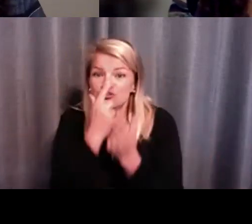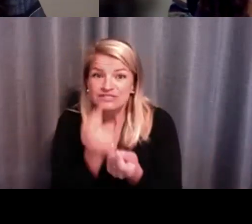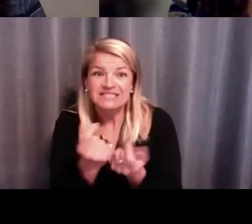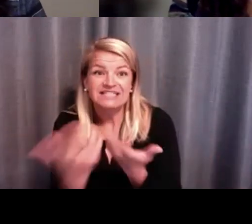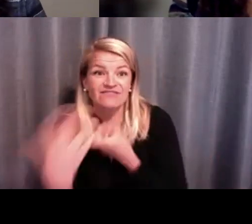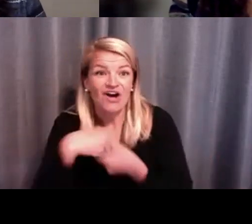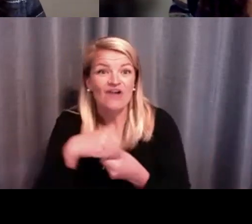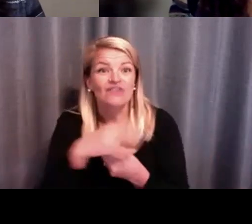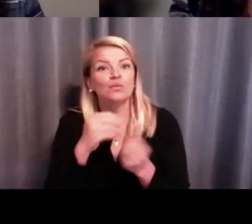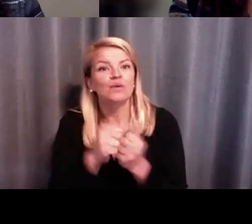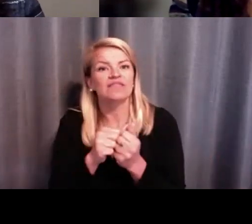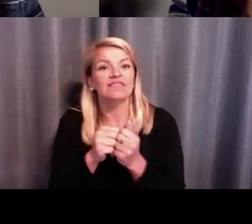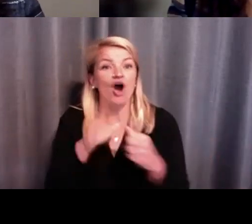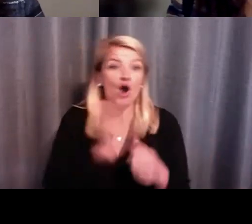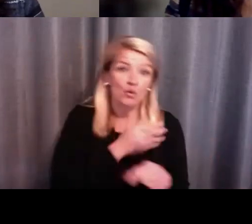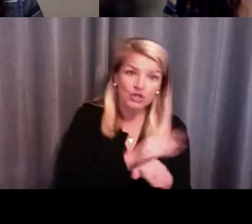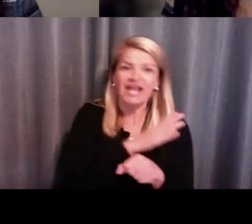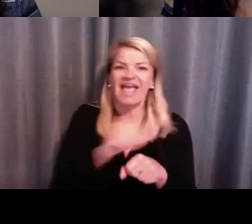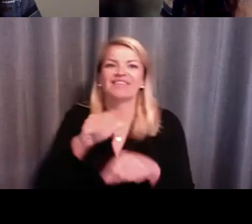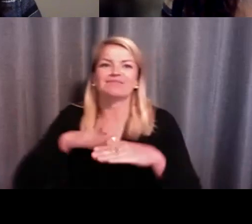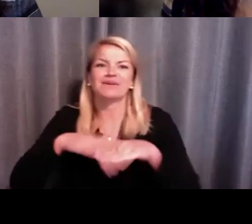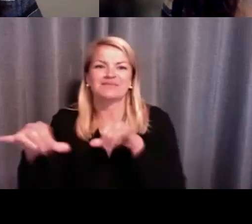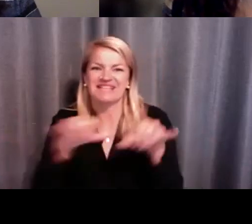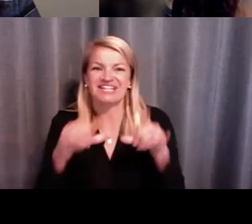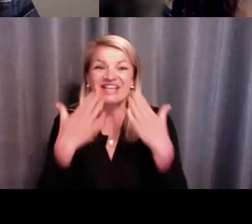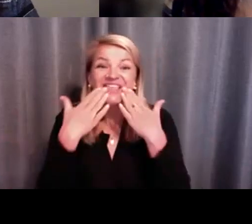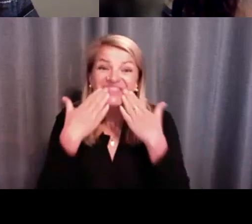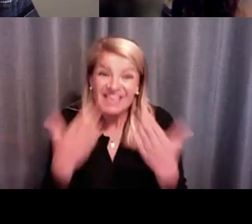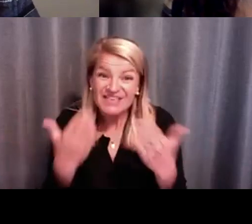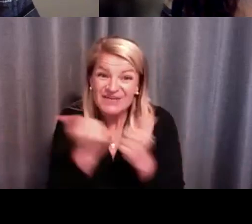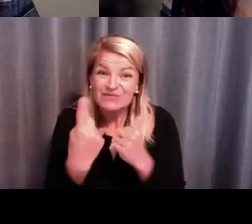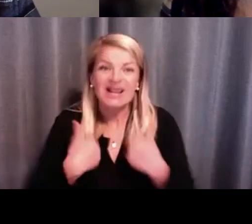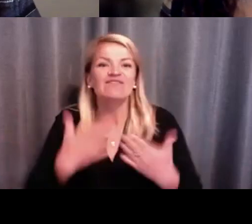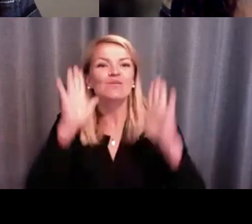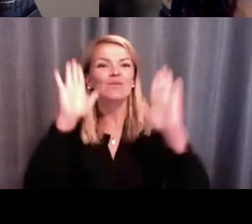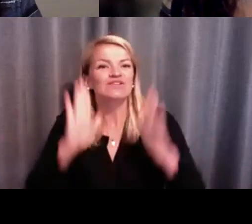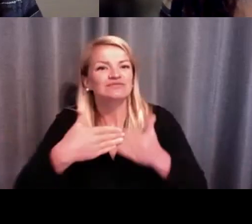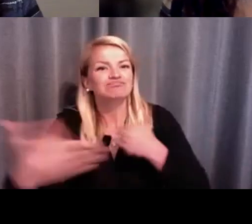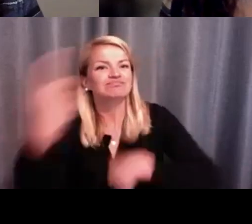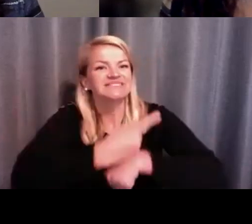minimum standards. Thank you, everybody, and have a great rest of your day.